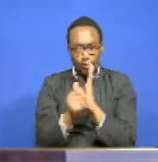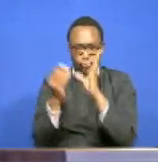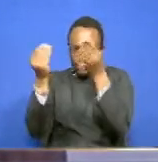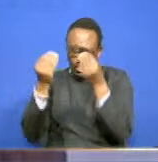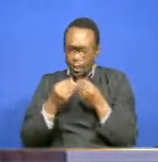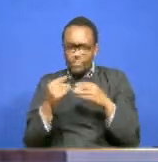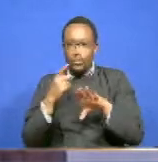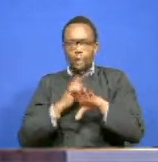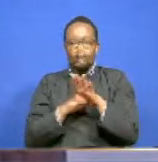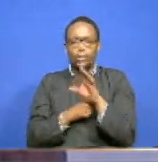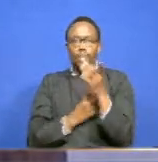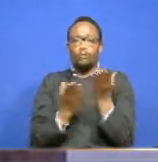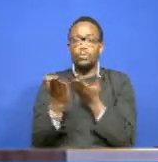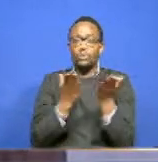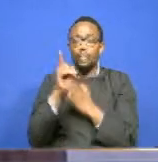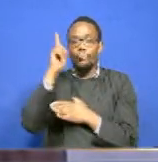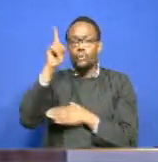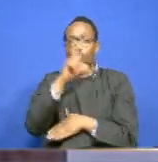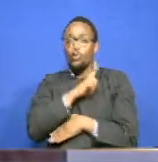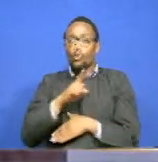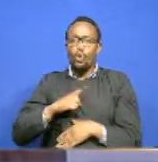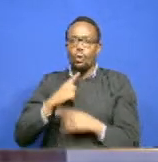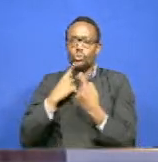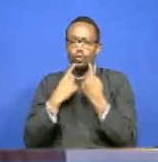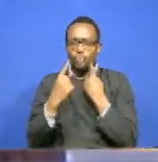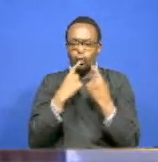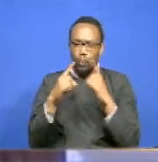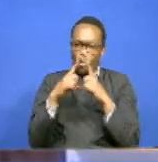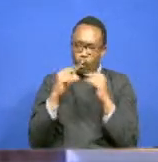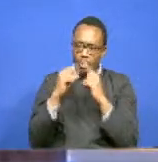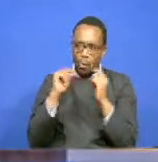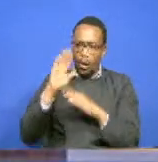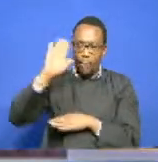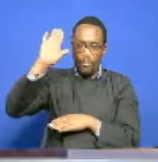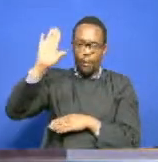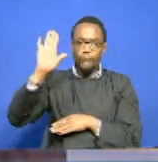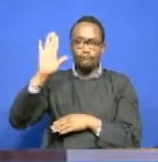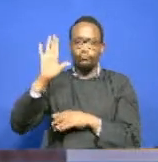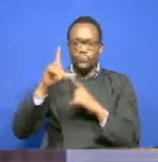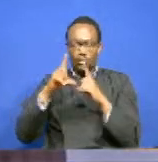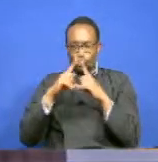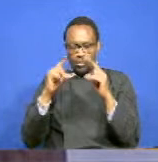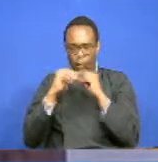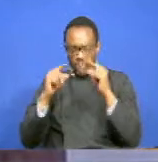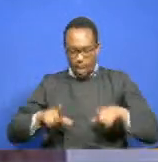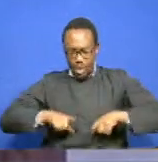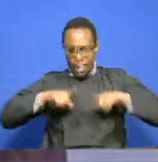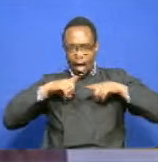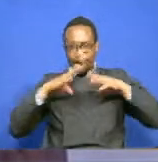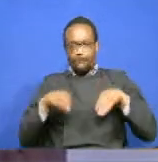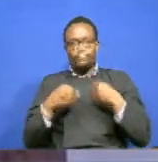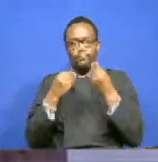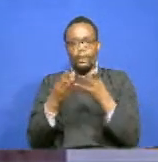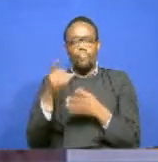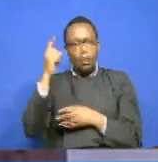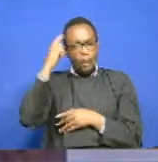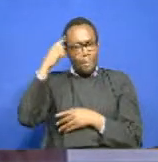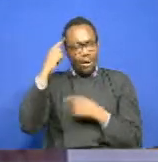course of our duty. So, Lord, speak to us your word, the word of life. Speak to our minds and our